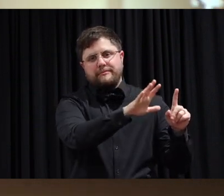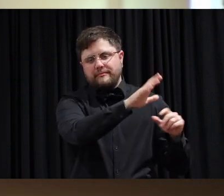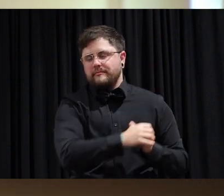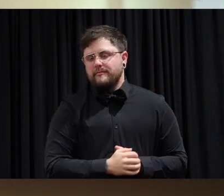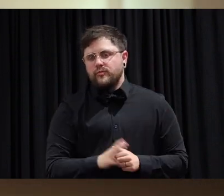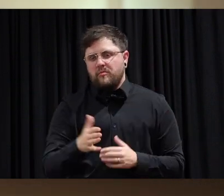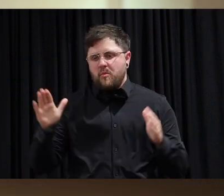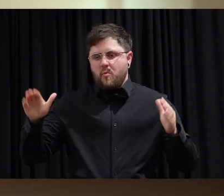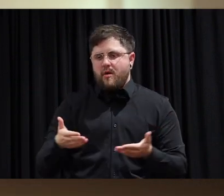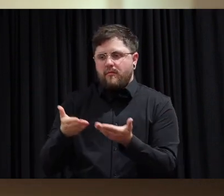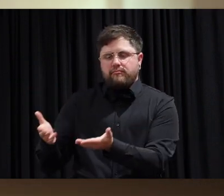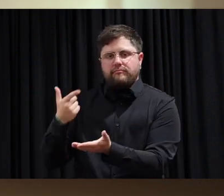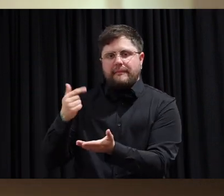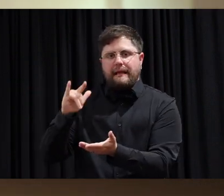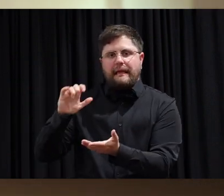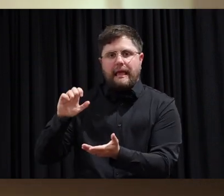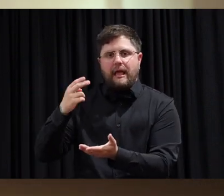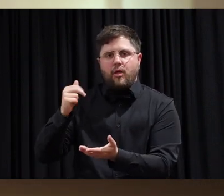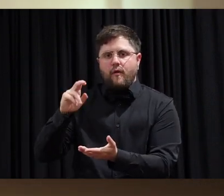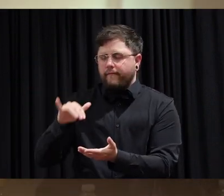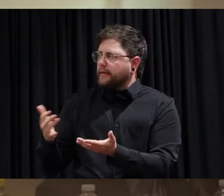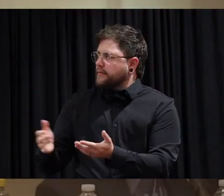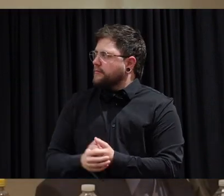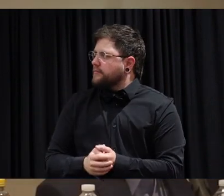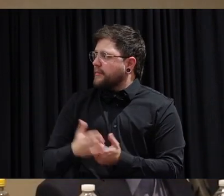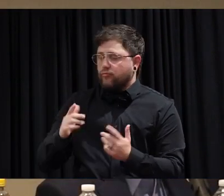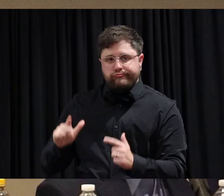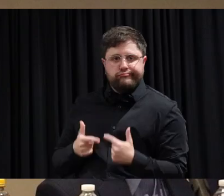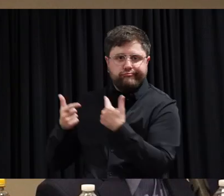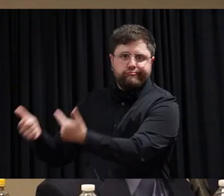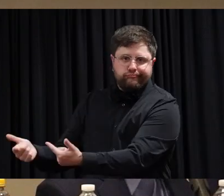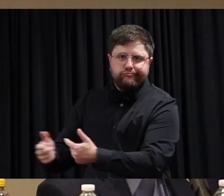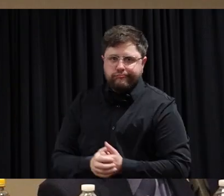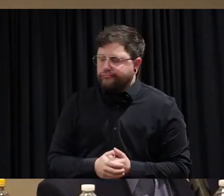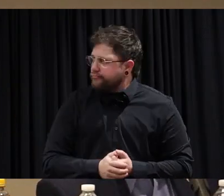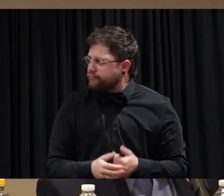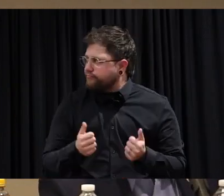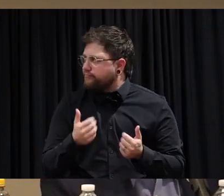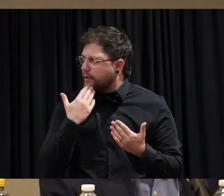So please, let's welcome Gail, and I'll turn everything over to you. Thank you.